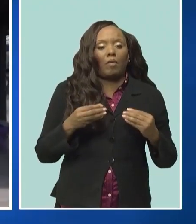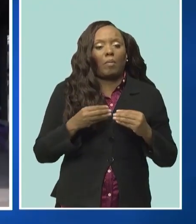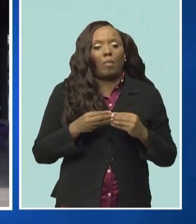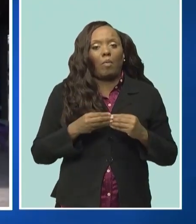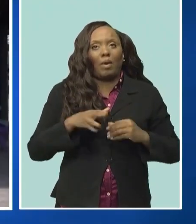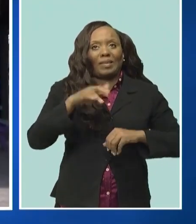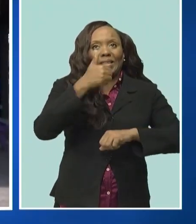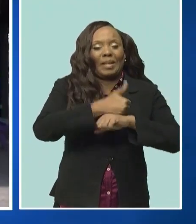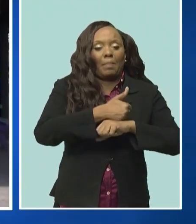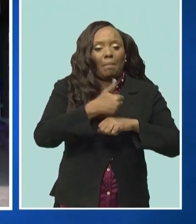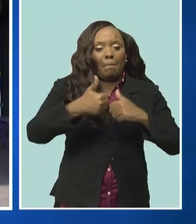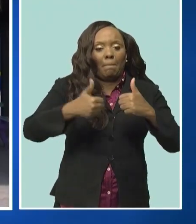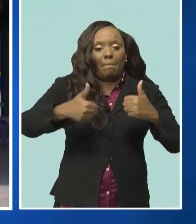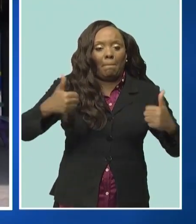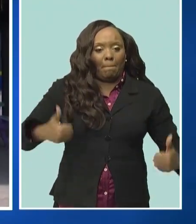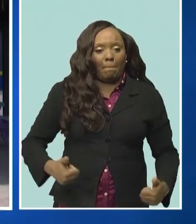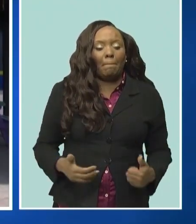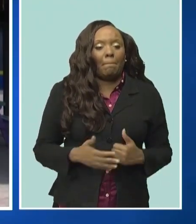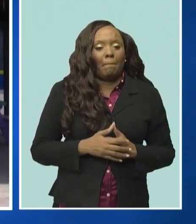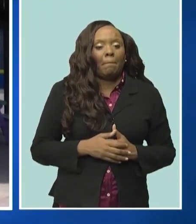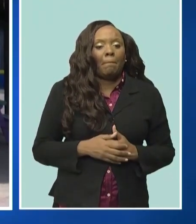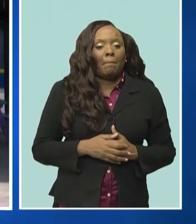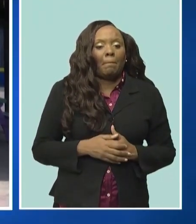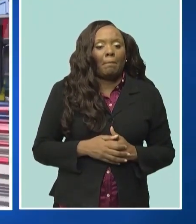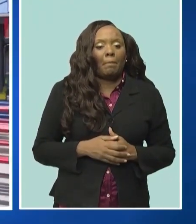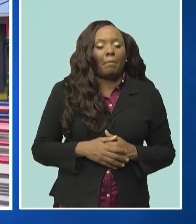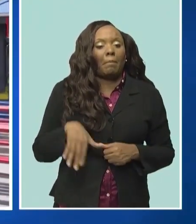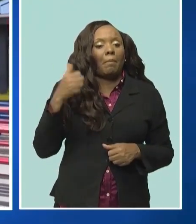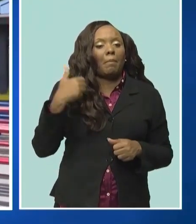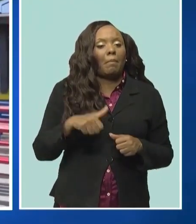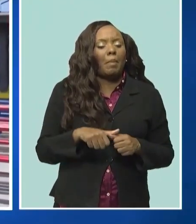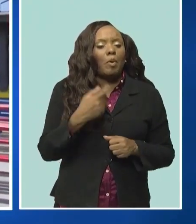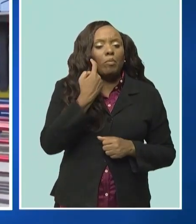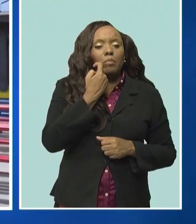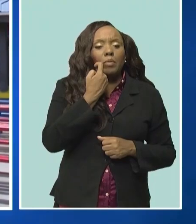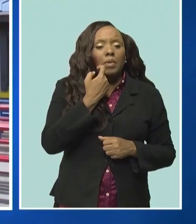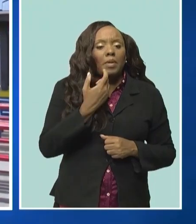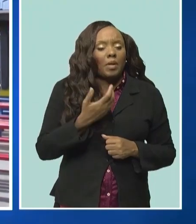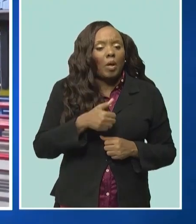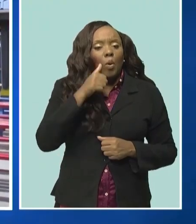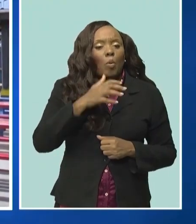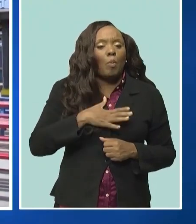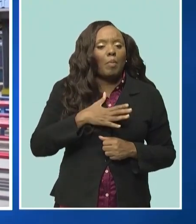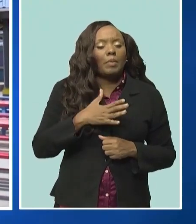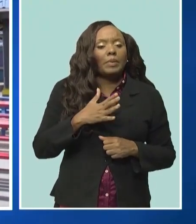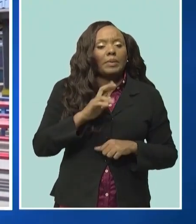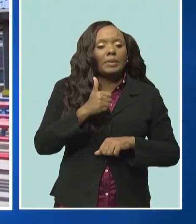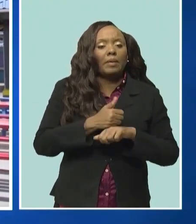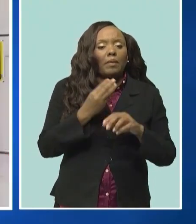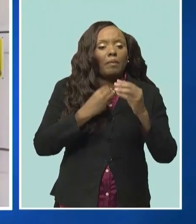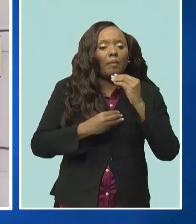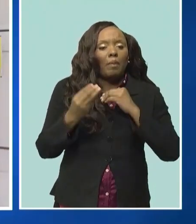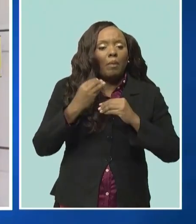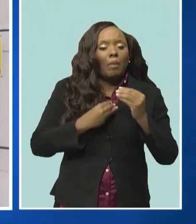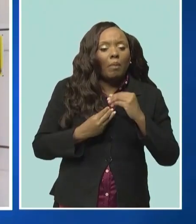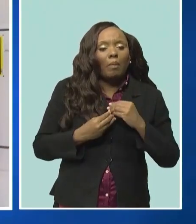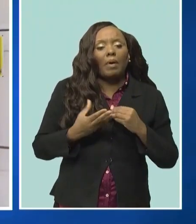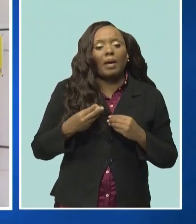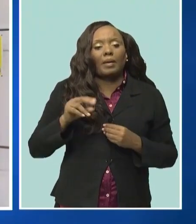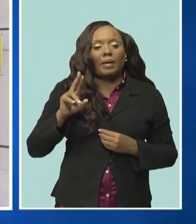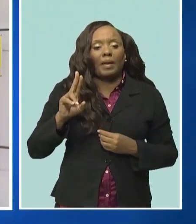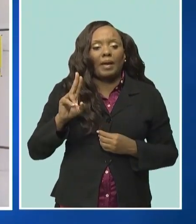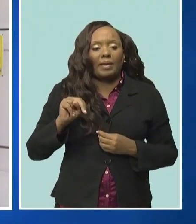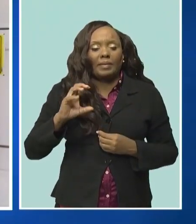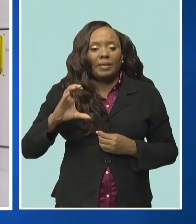be constructed at the site. This comes on the heels of the settlement of the matter involving food vendor Monique Best and the National